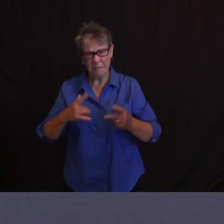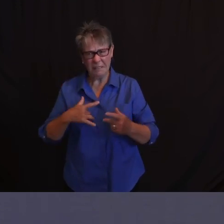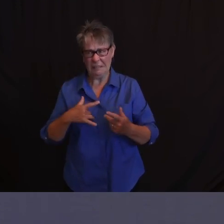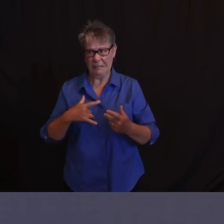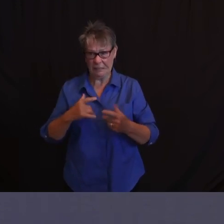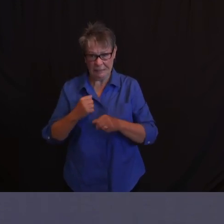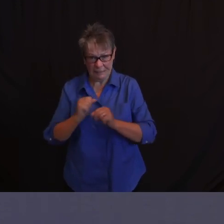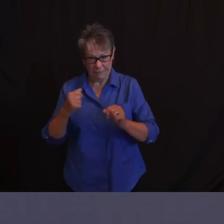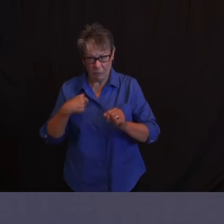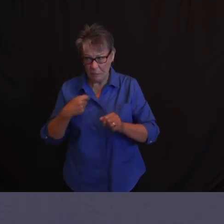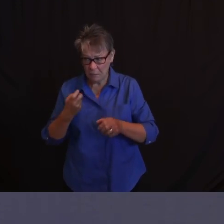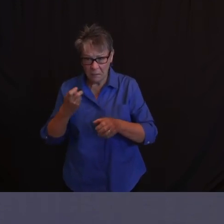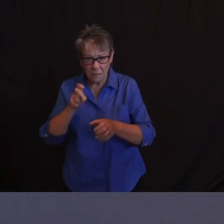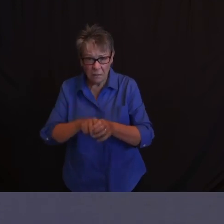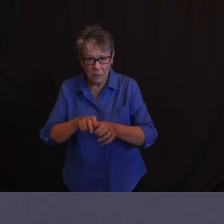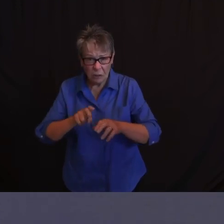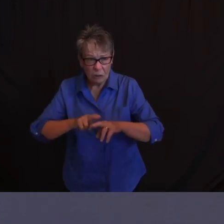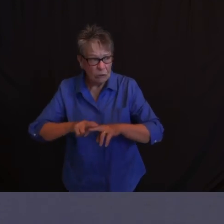beginning, so good afternoon.